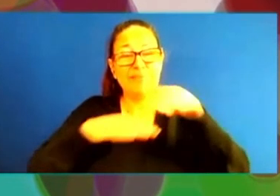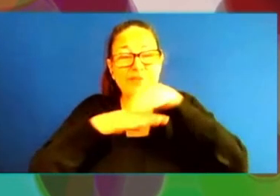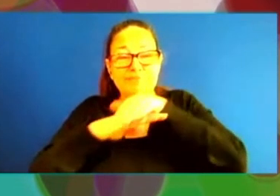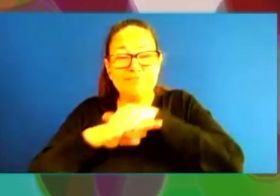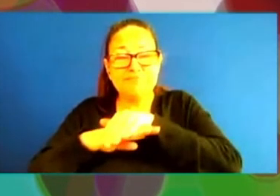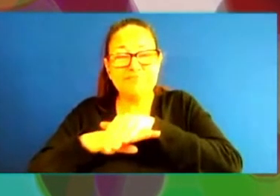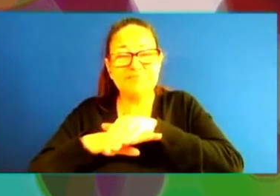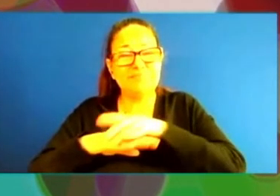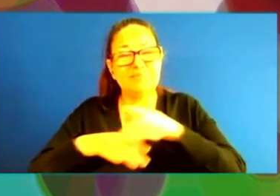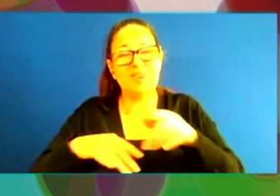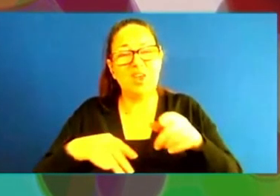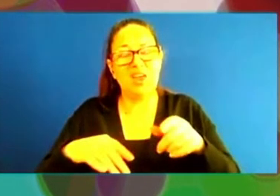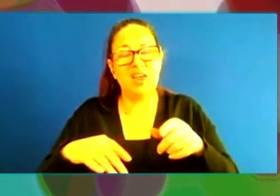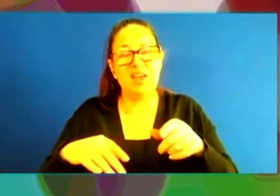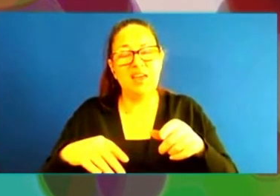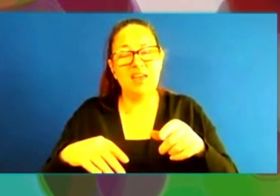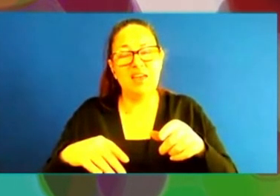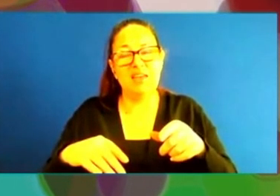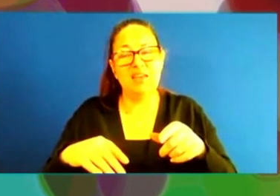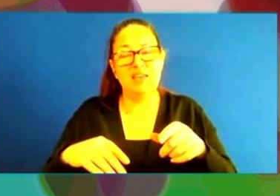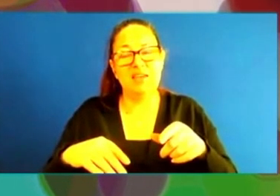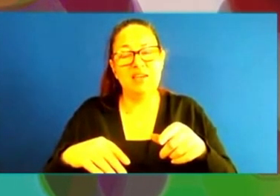us